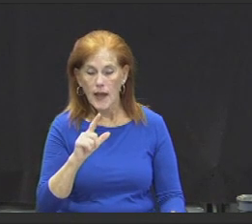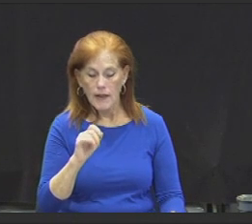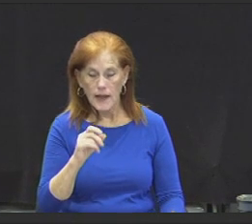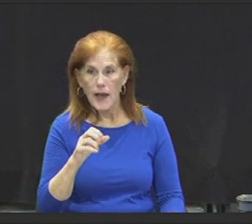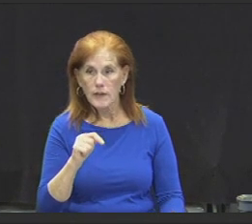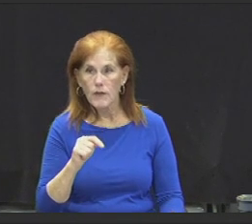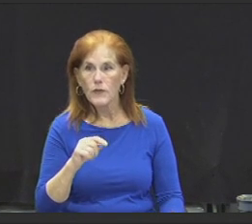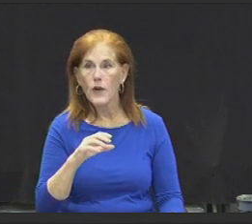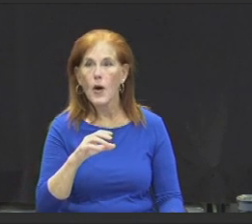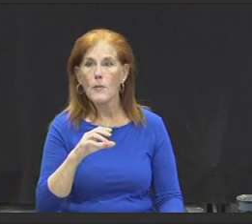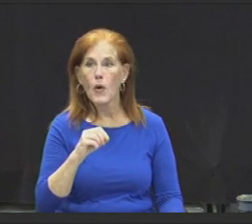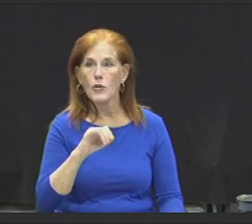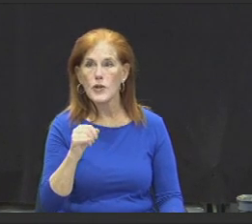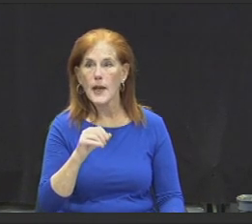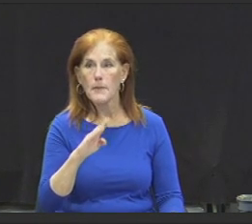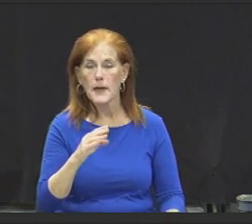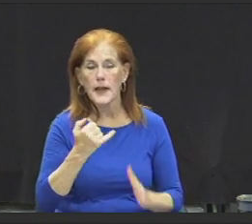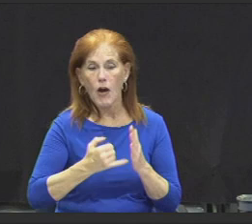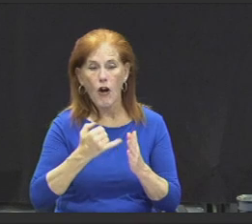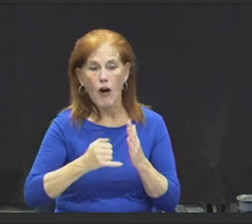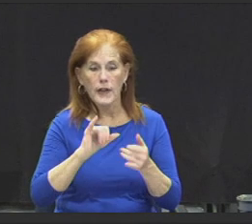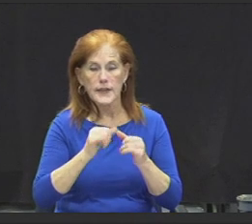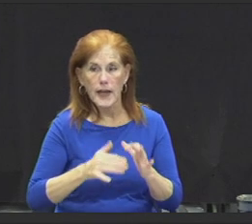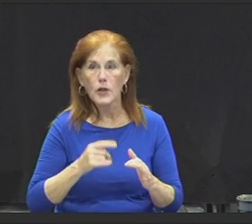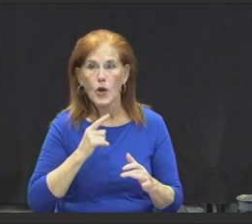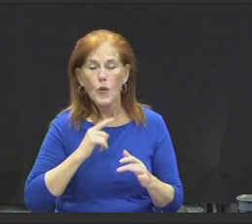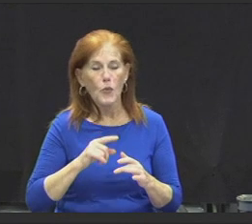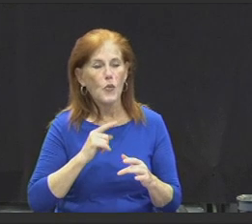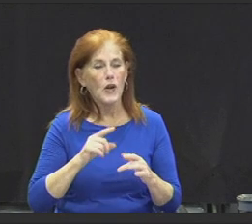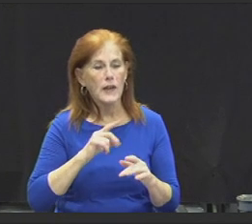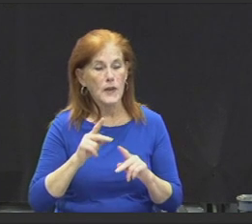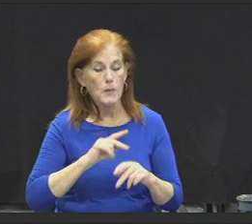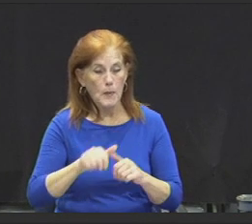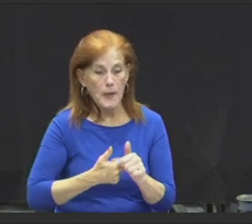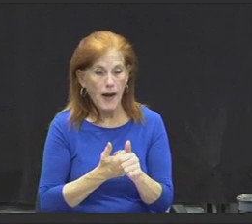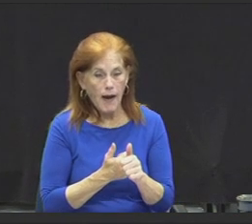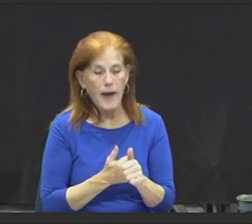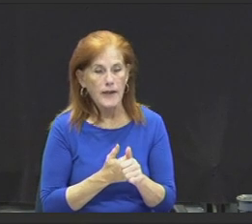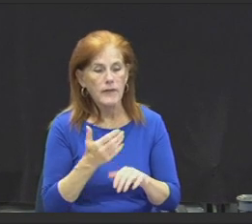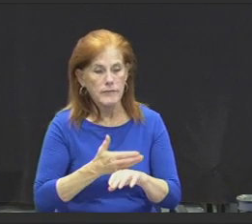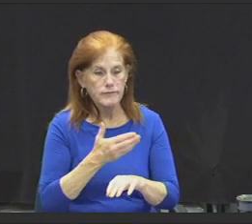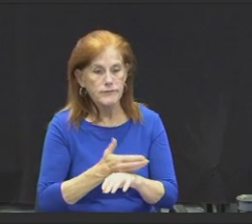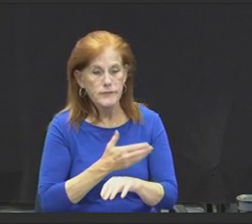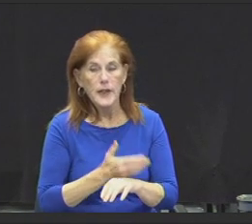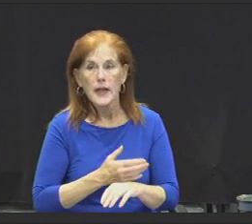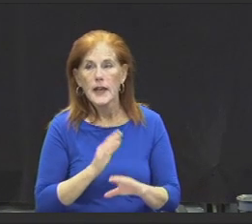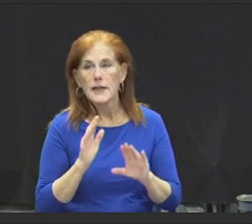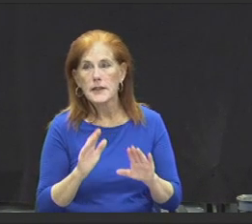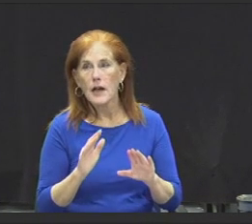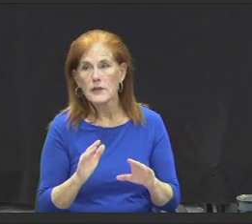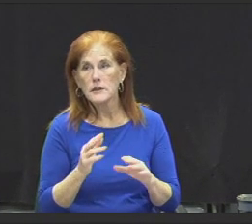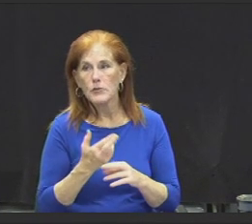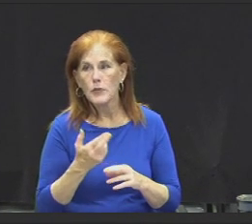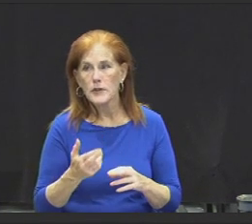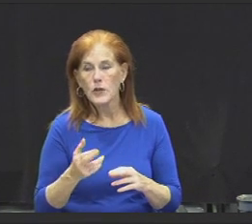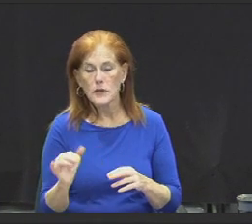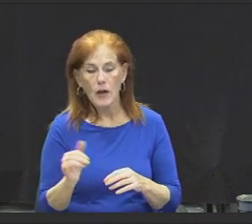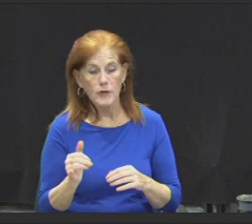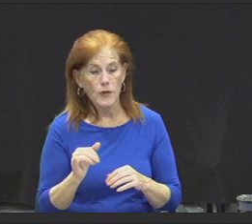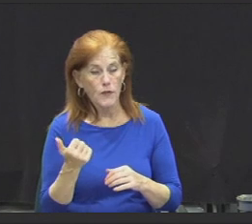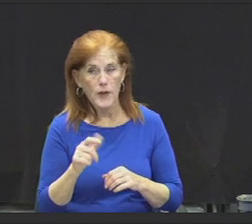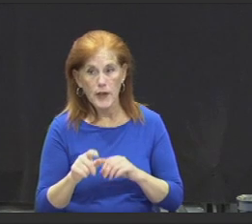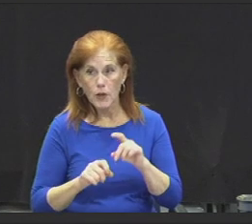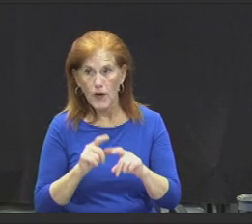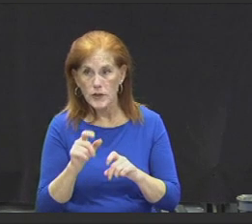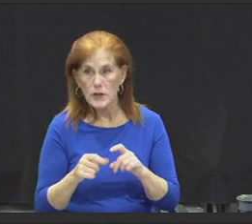Landscape Architecture, really the brains behind the design of the riverfront. And he is a really great resource for the questions that